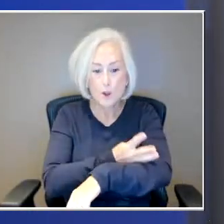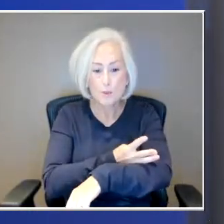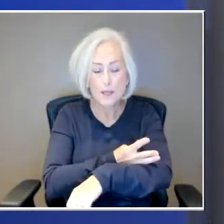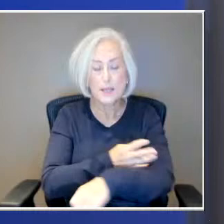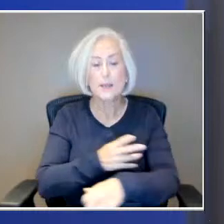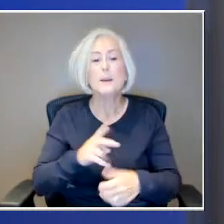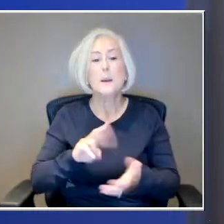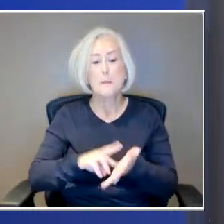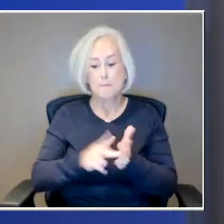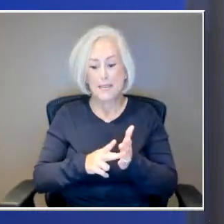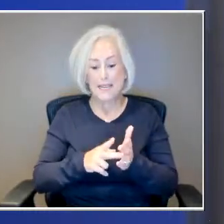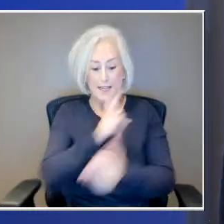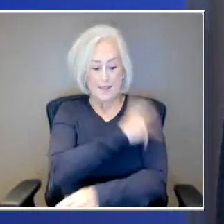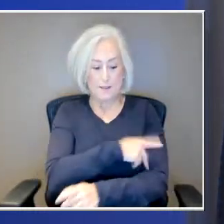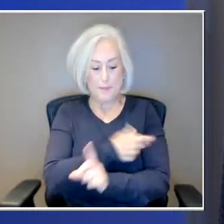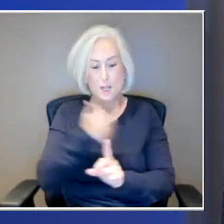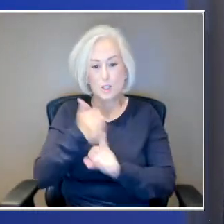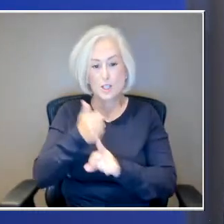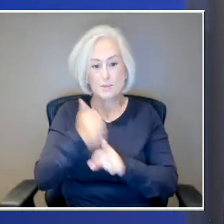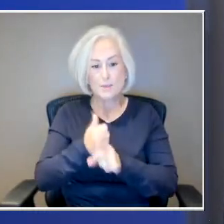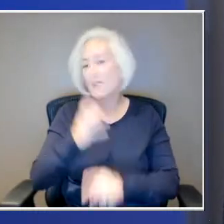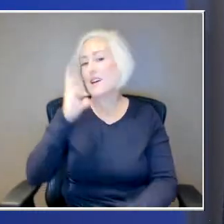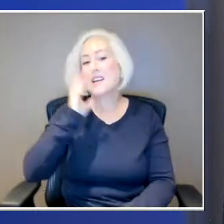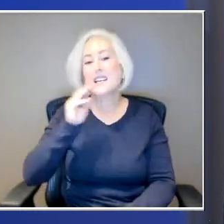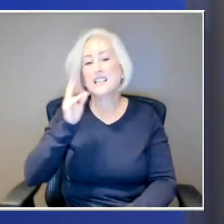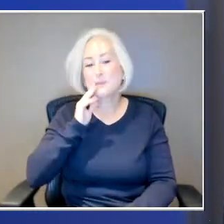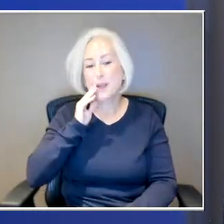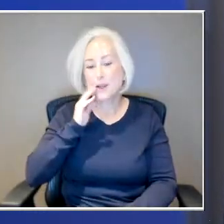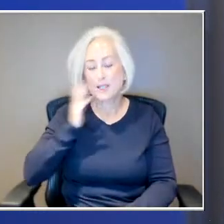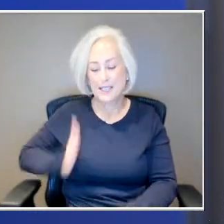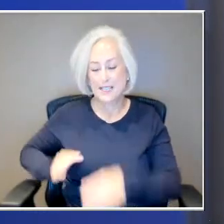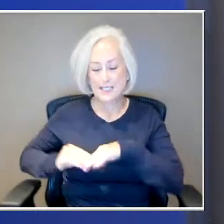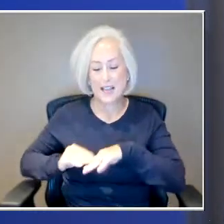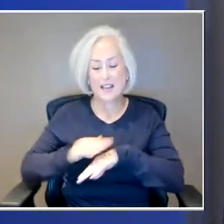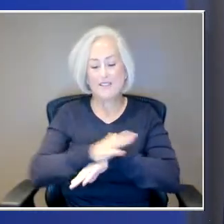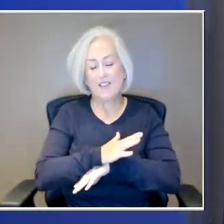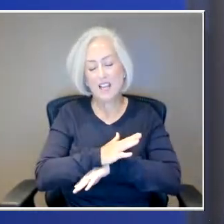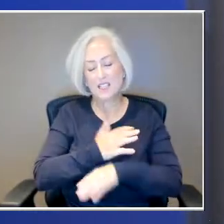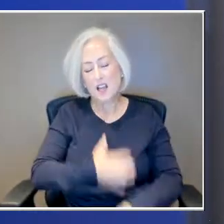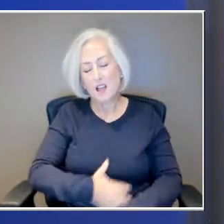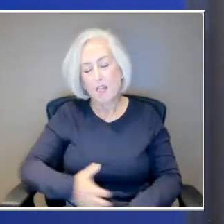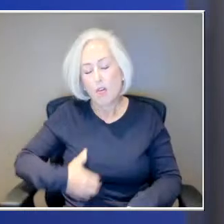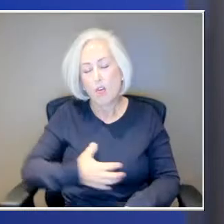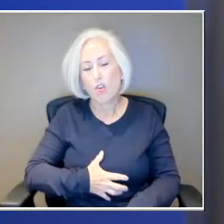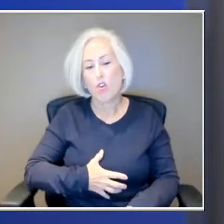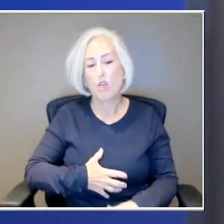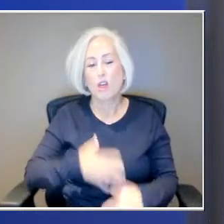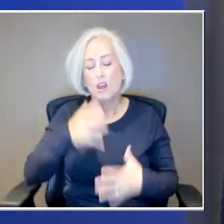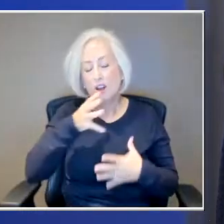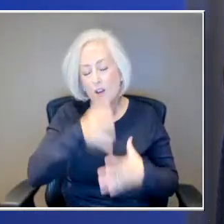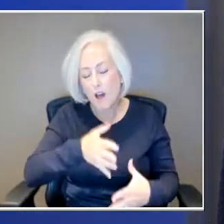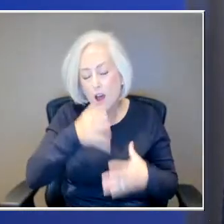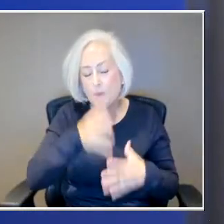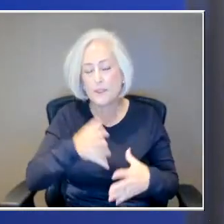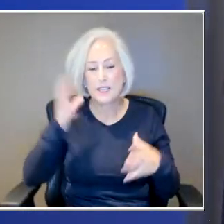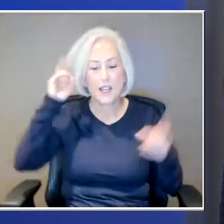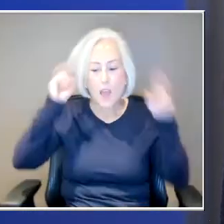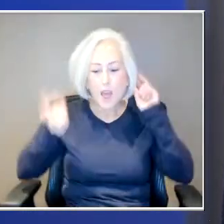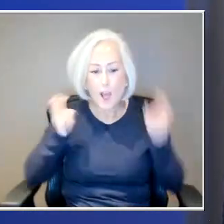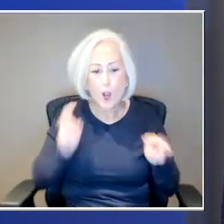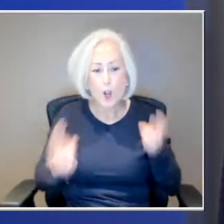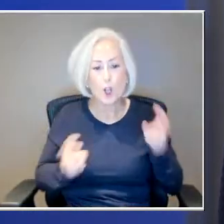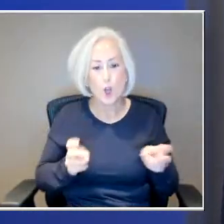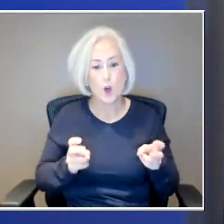patients often experience more widespread side effects such as nausea, vomiting, hair loss, so it affects normal healthy cells. The other challenge